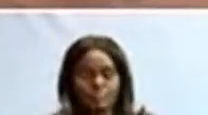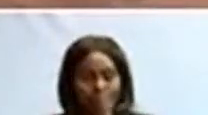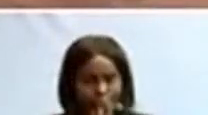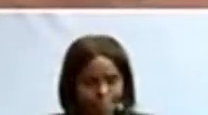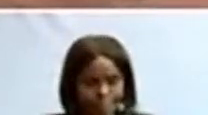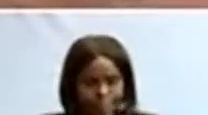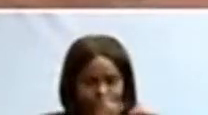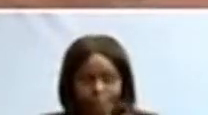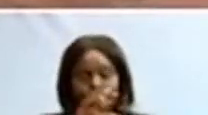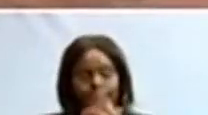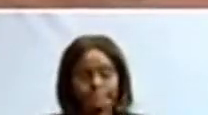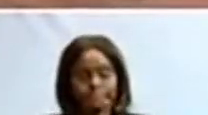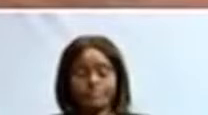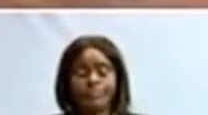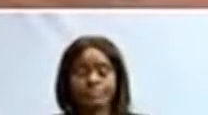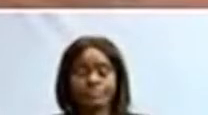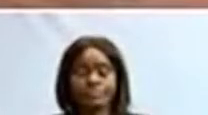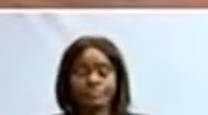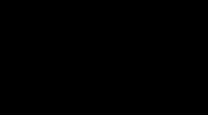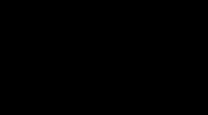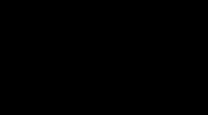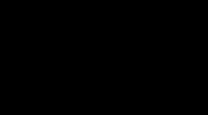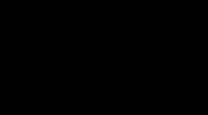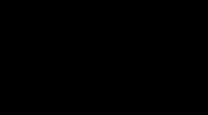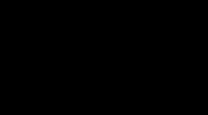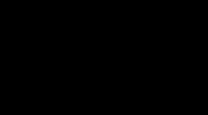pursue the matter.